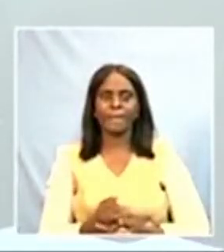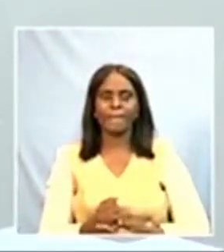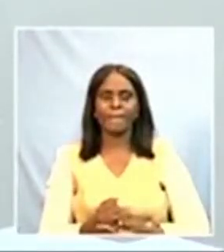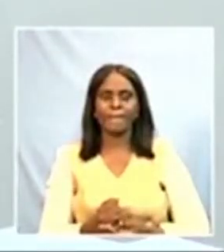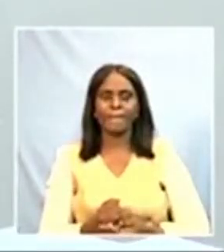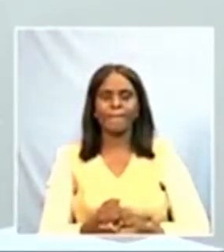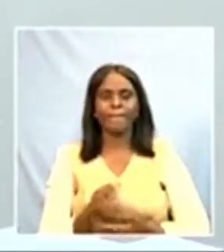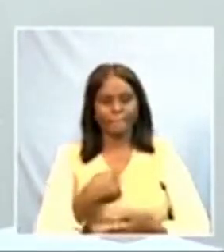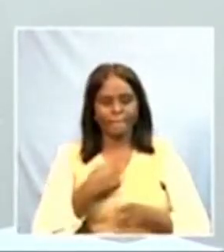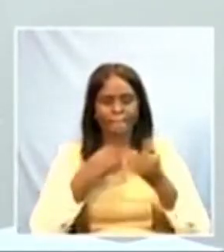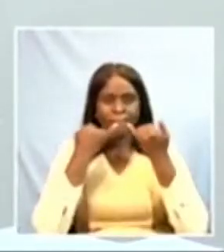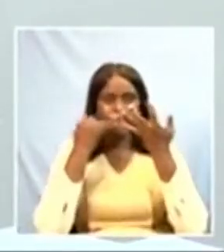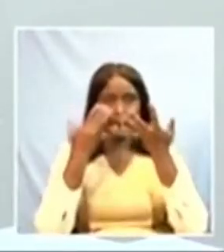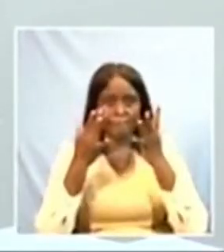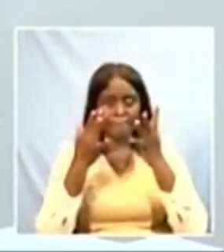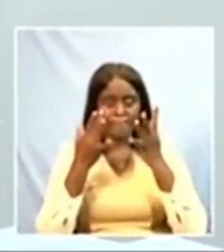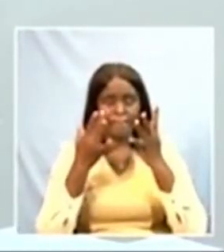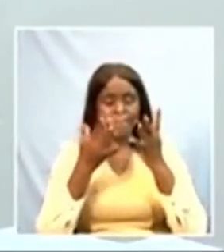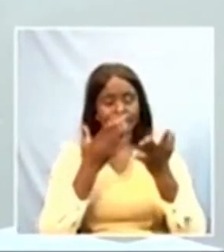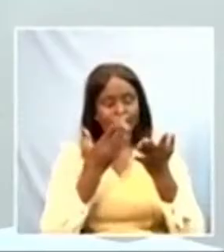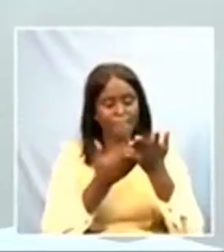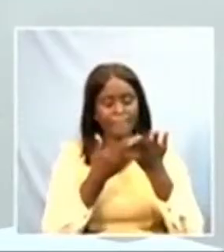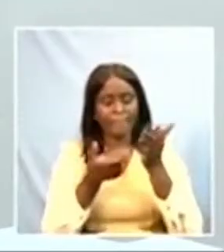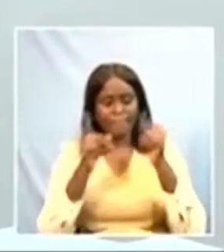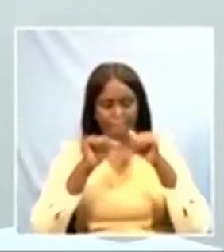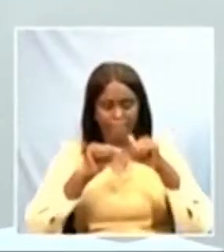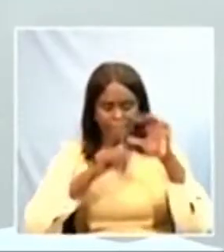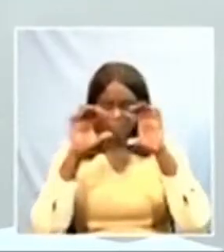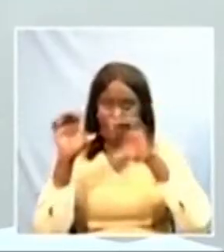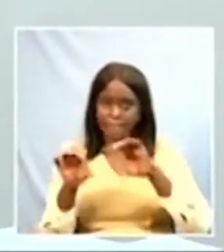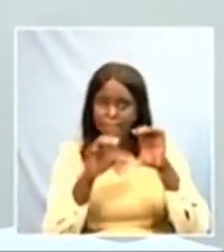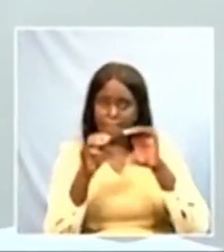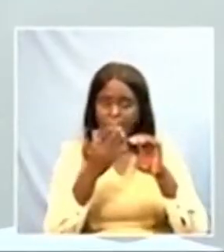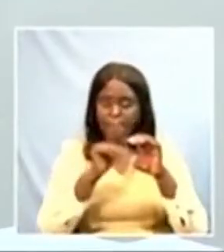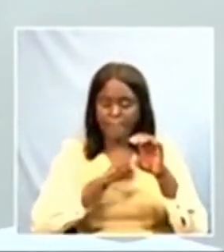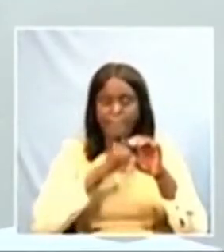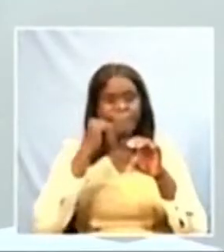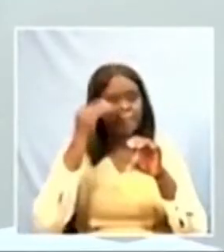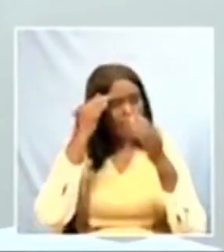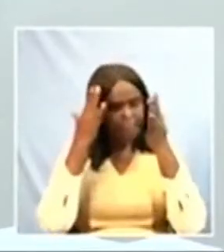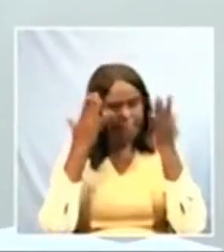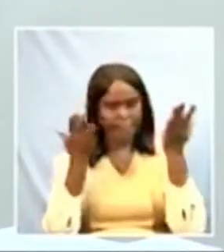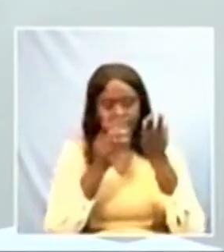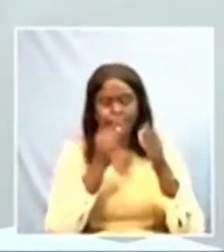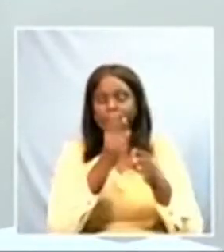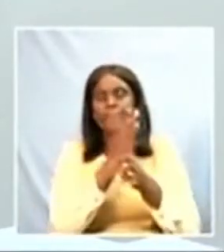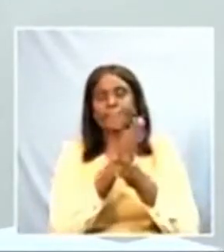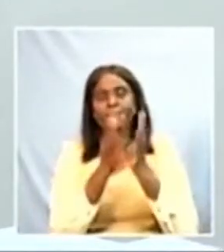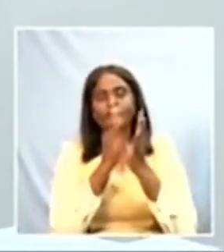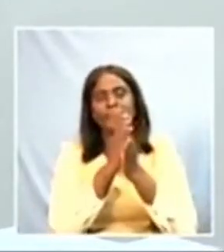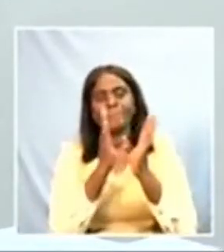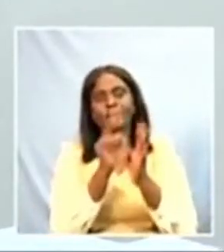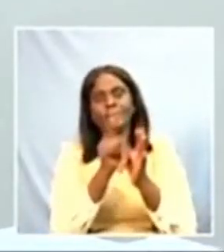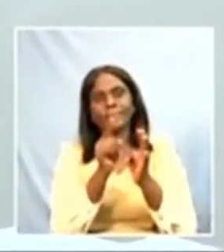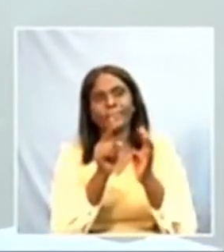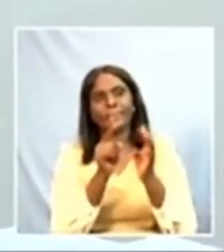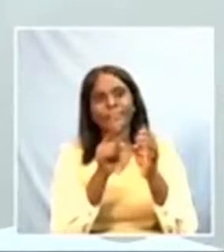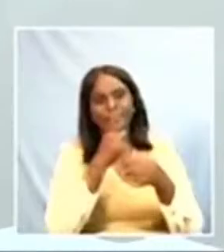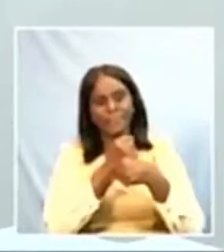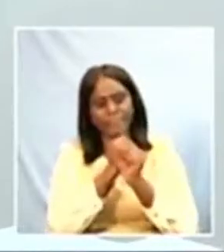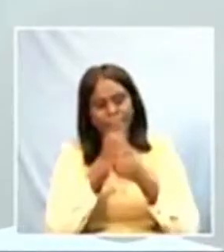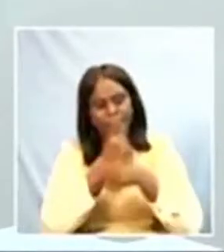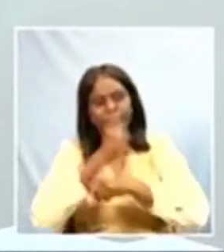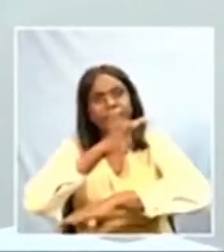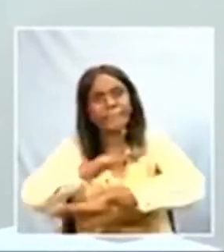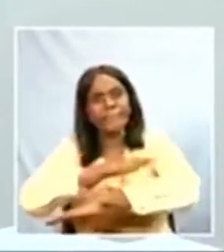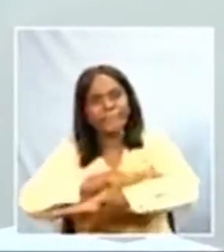Yeah, like I've mentioned, when we were doing this, little did we know that this contractor was behind the scenes making the desks.